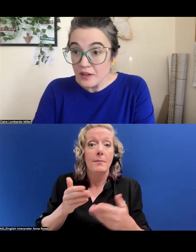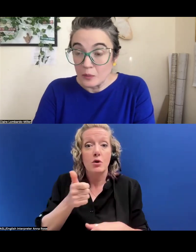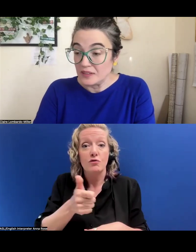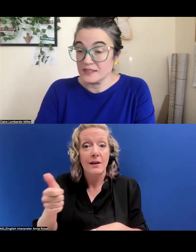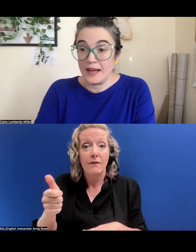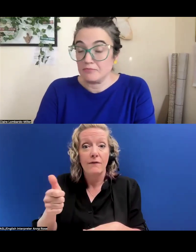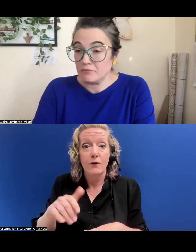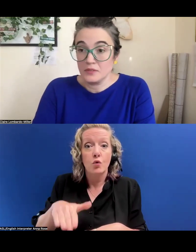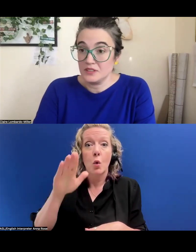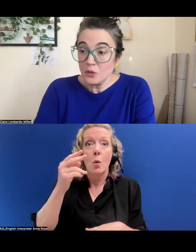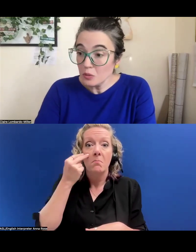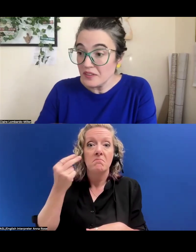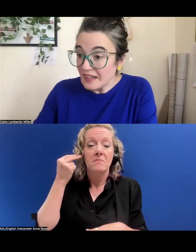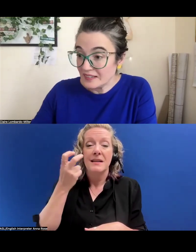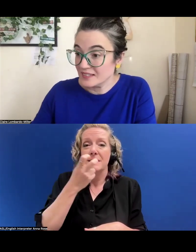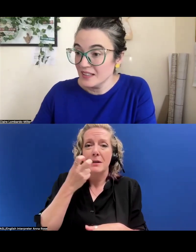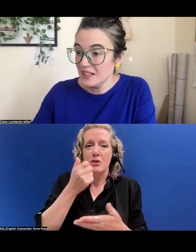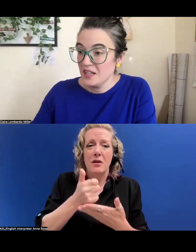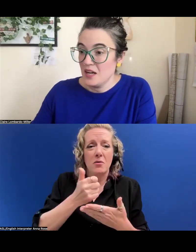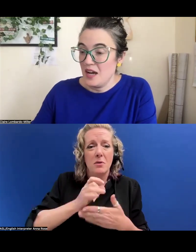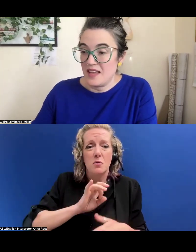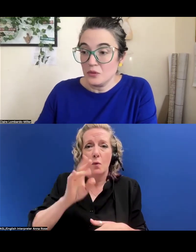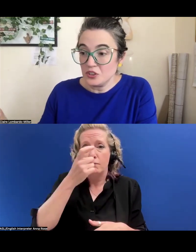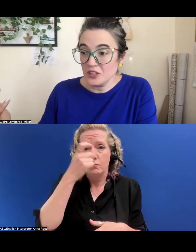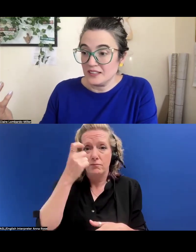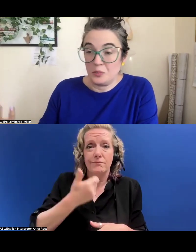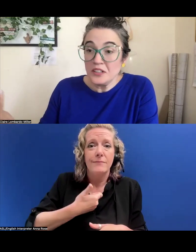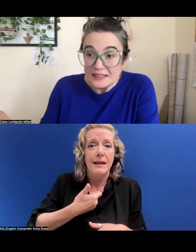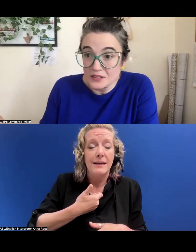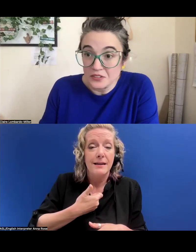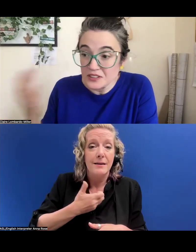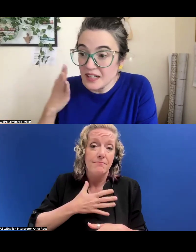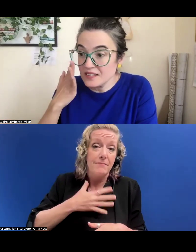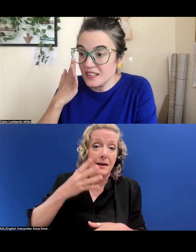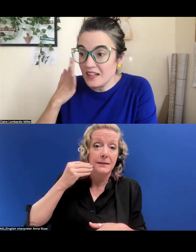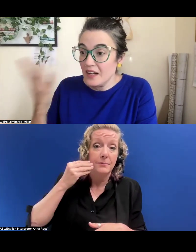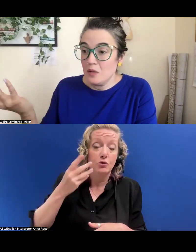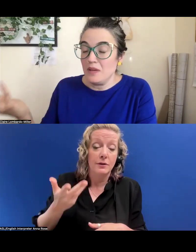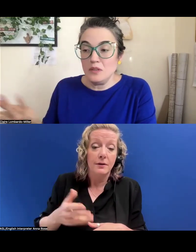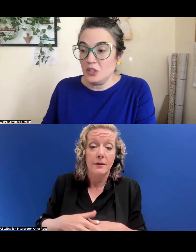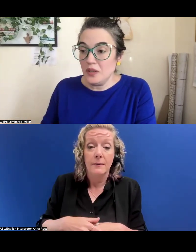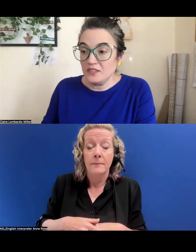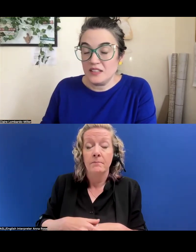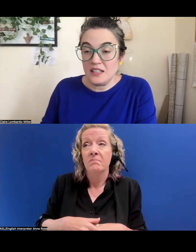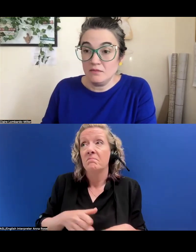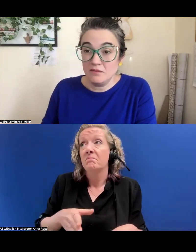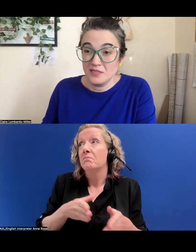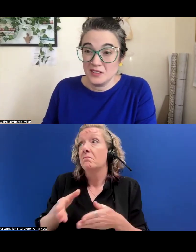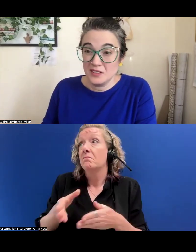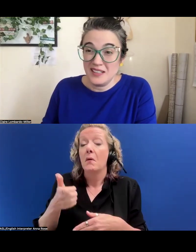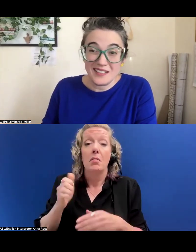speech therapists that did horrible things, and that was your experience firsthand as a kid. Maybe you have